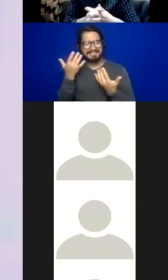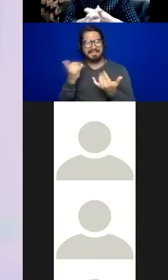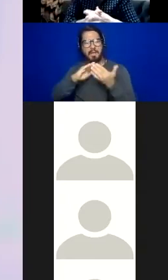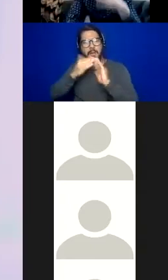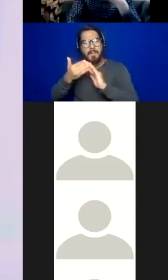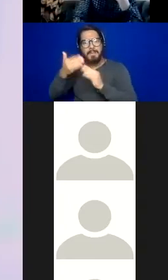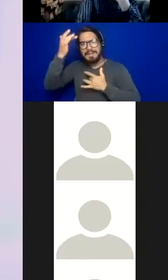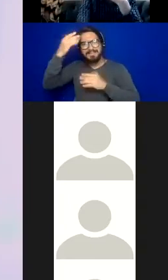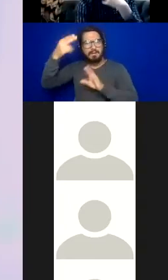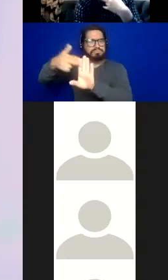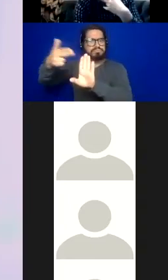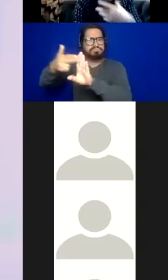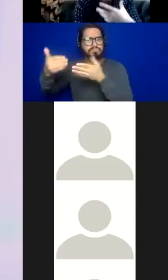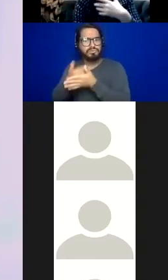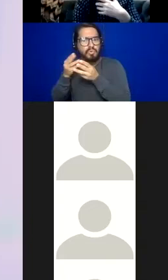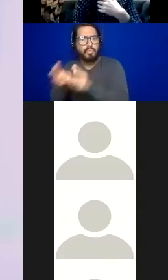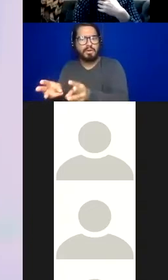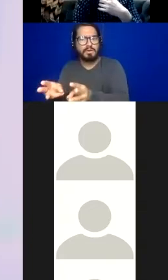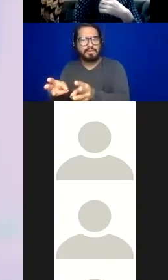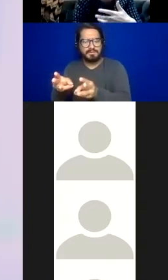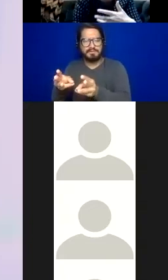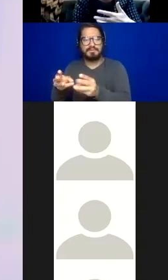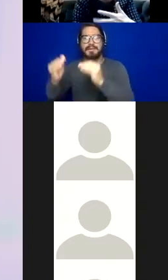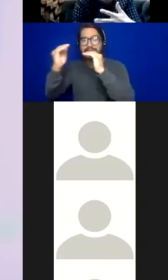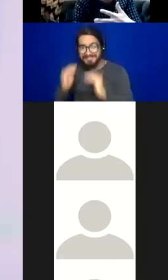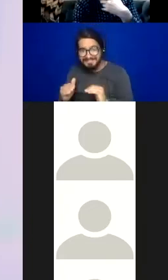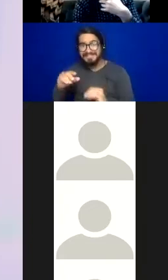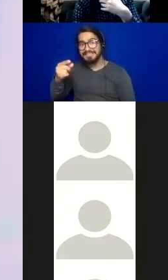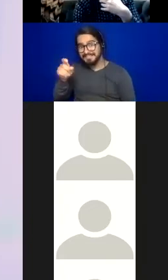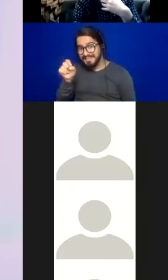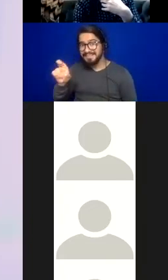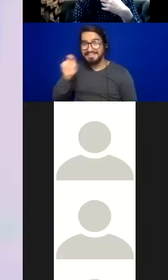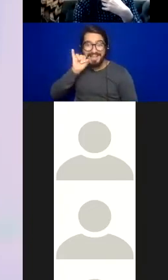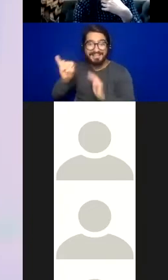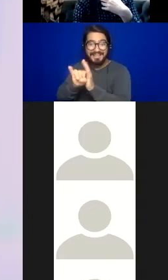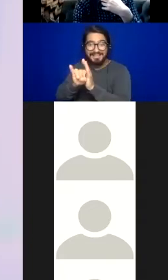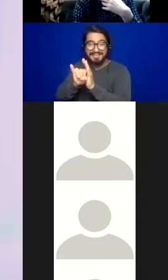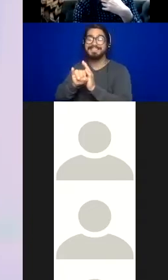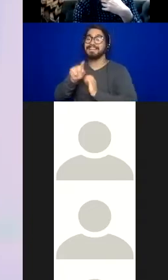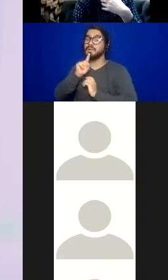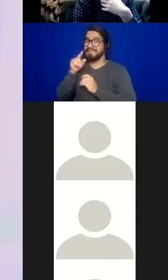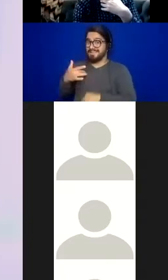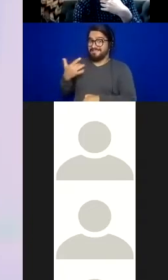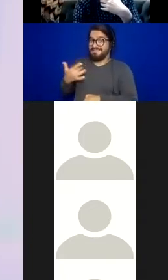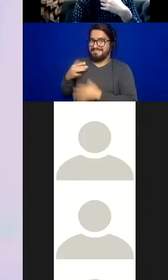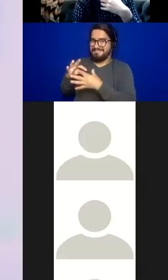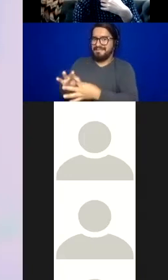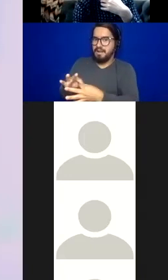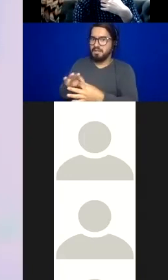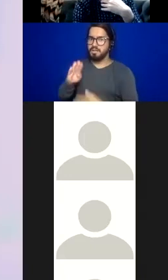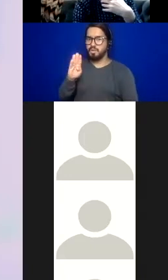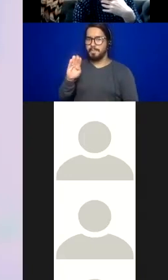ways. And gender identity also is a symptom of schizophrenia or borderline personality disorder.